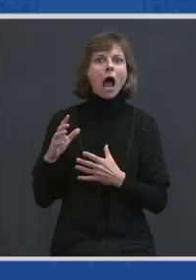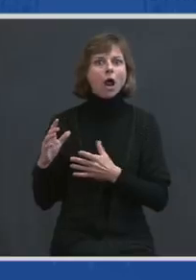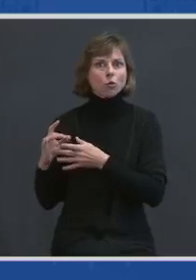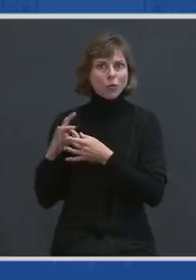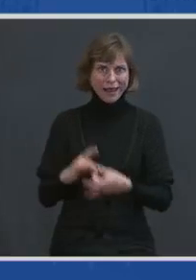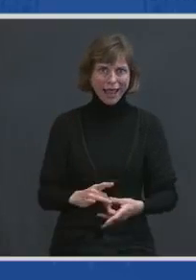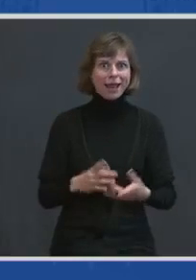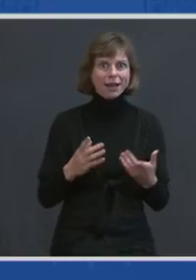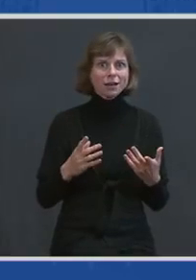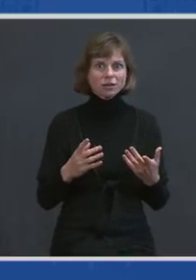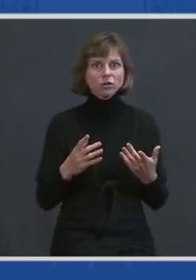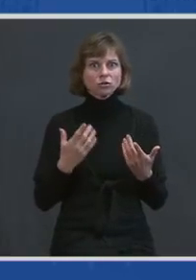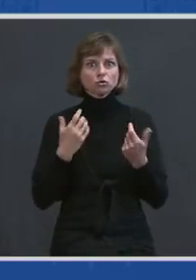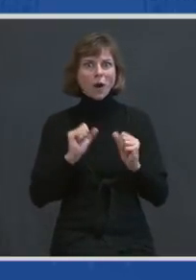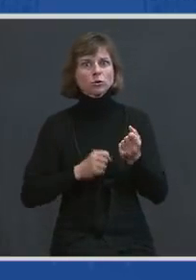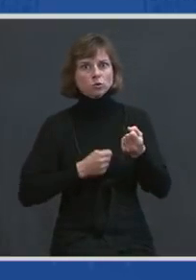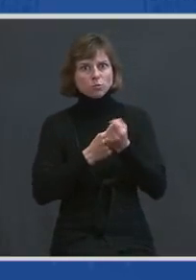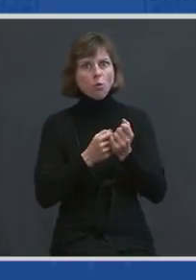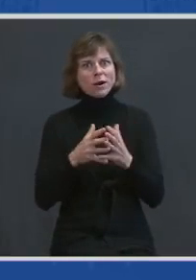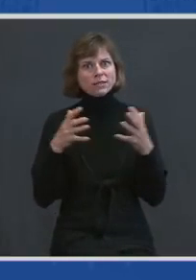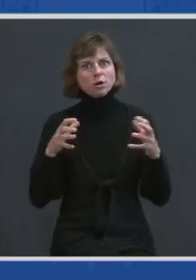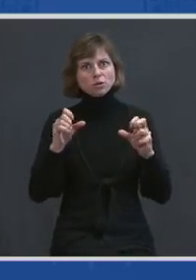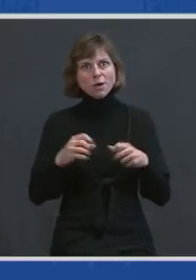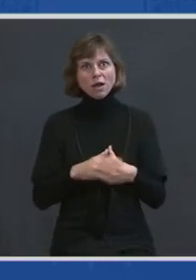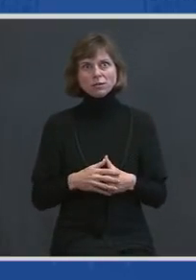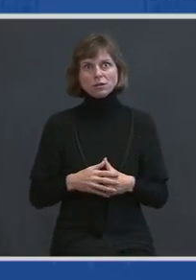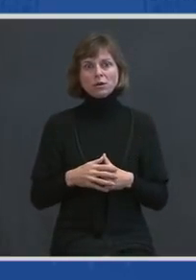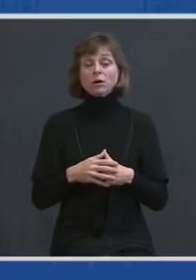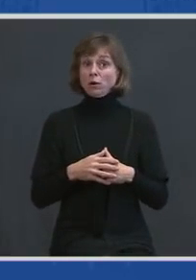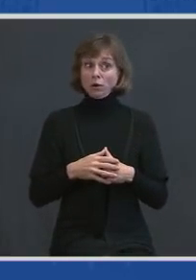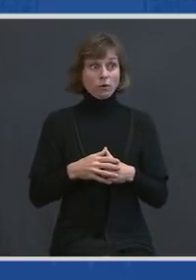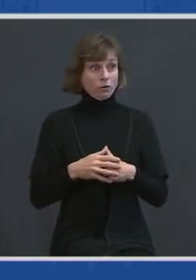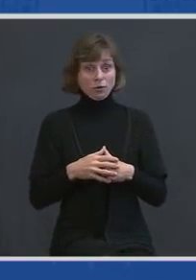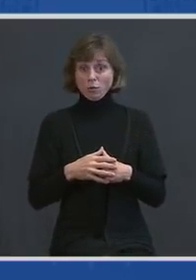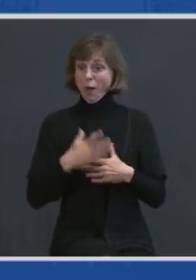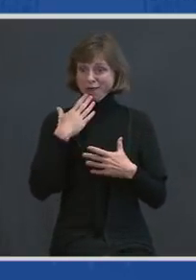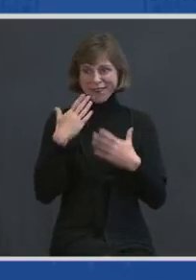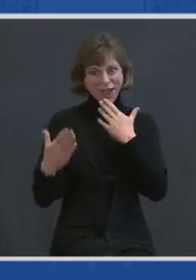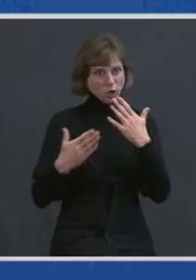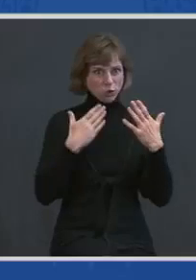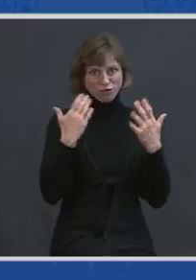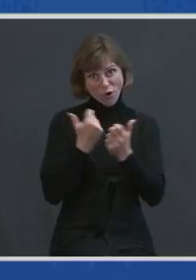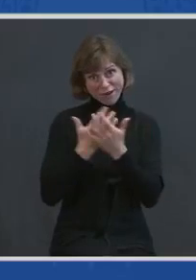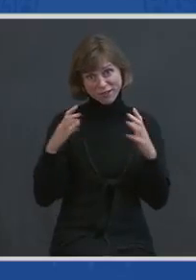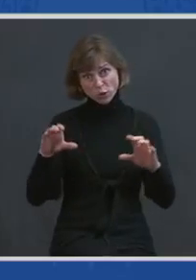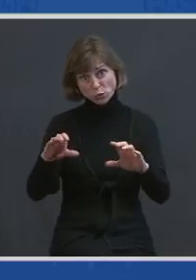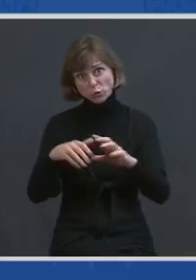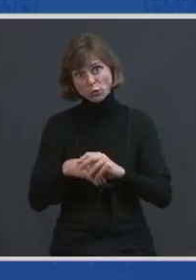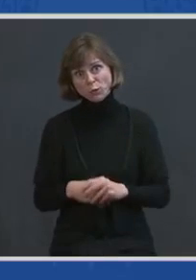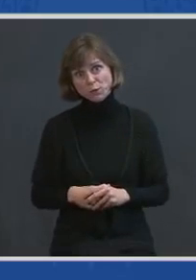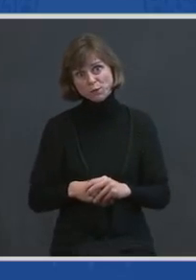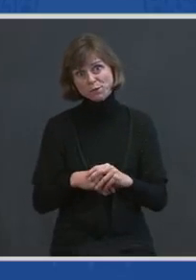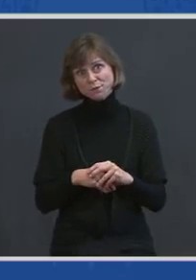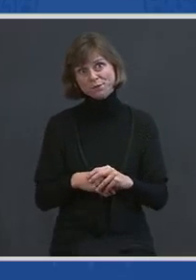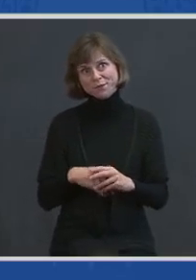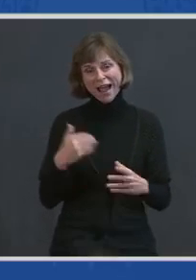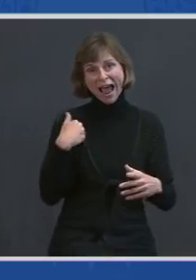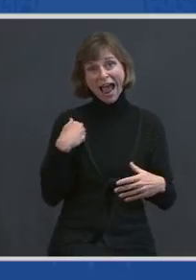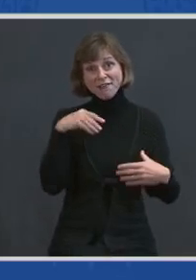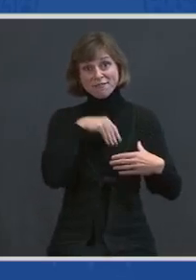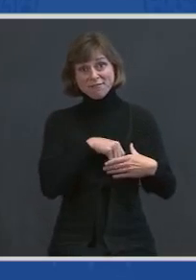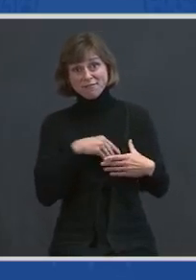as much as possible. Well, thank you for all of you for what you do. I carry a schedule card with me every